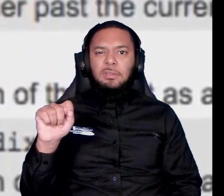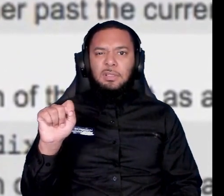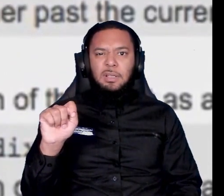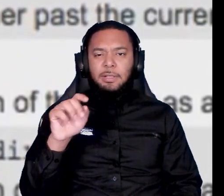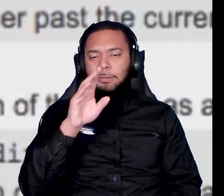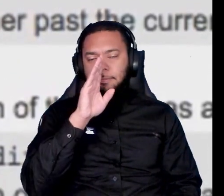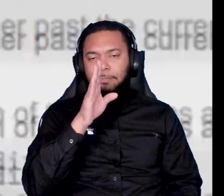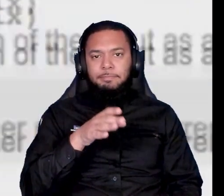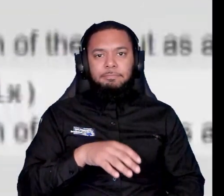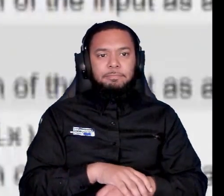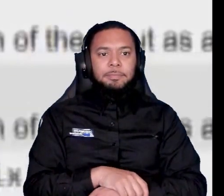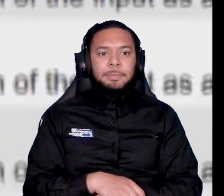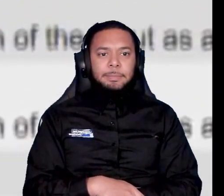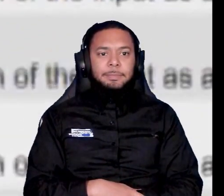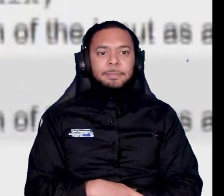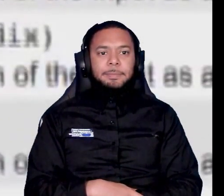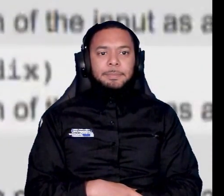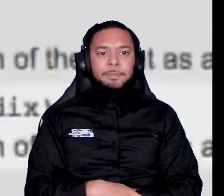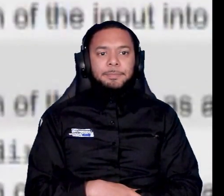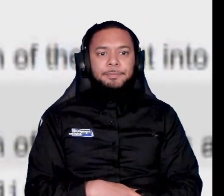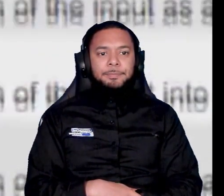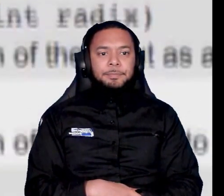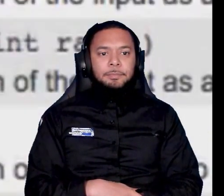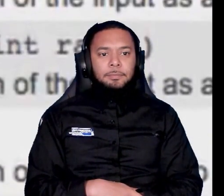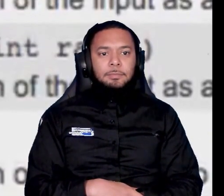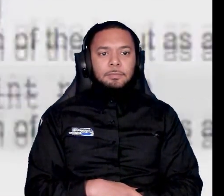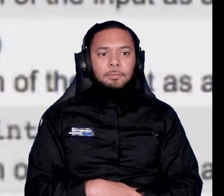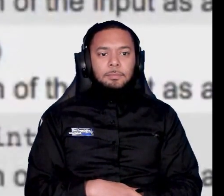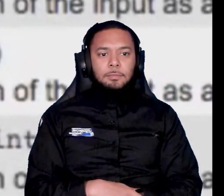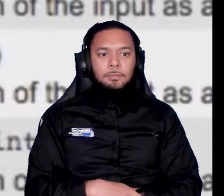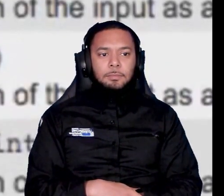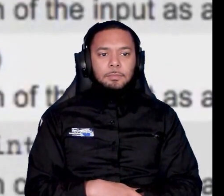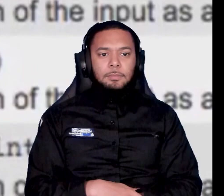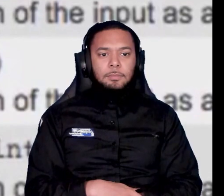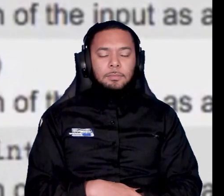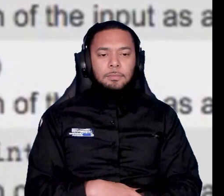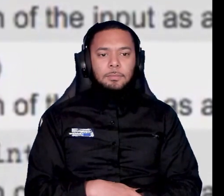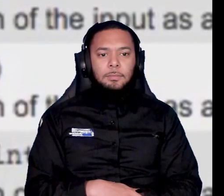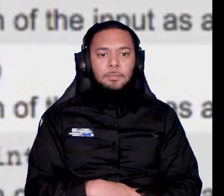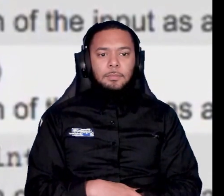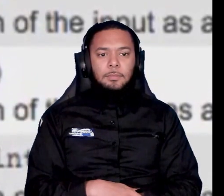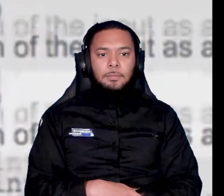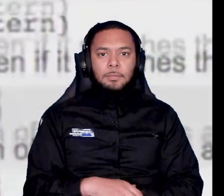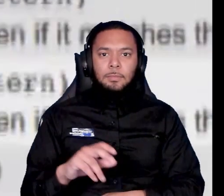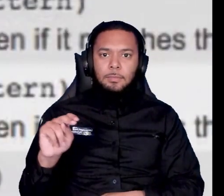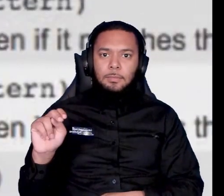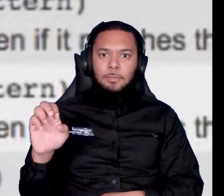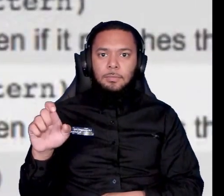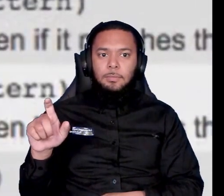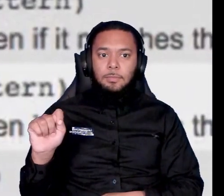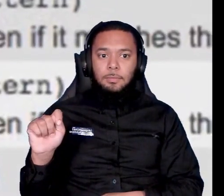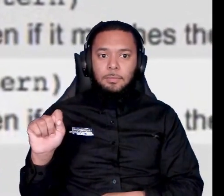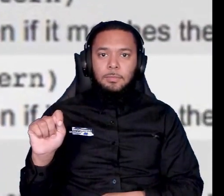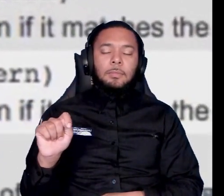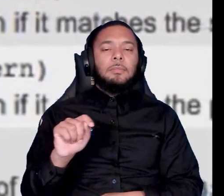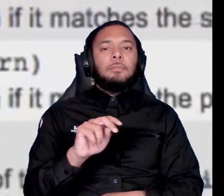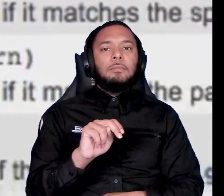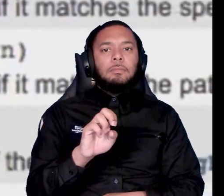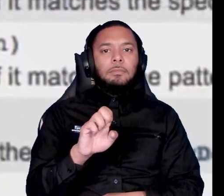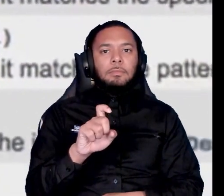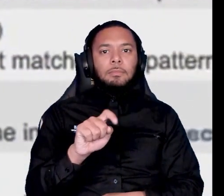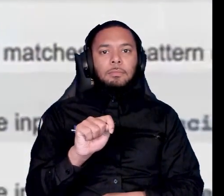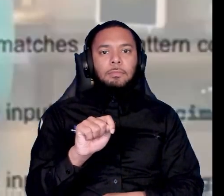plain old next. So there's two of them that we'll be looking at, next and